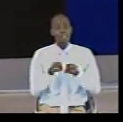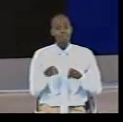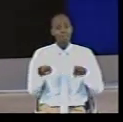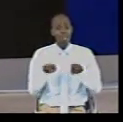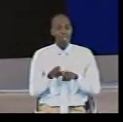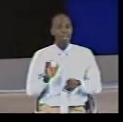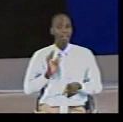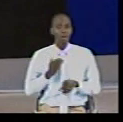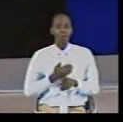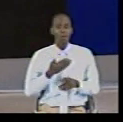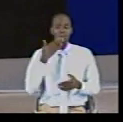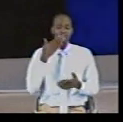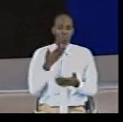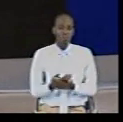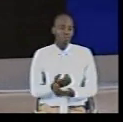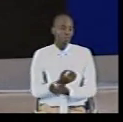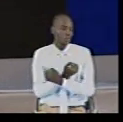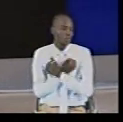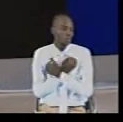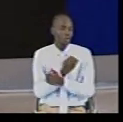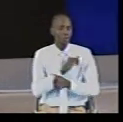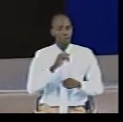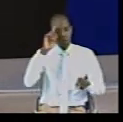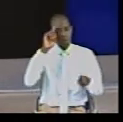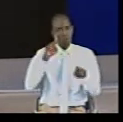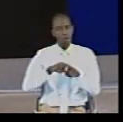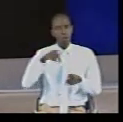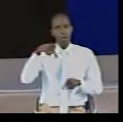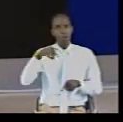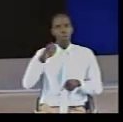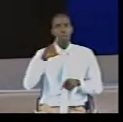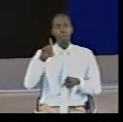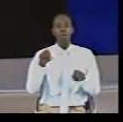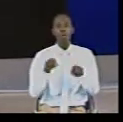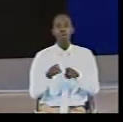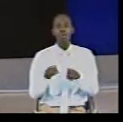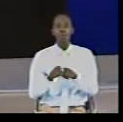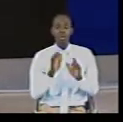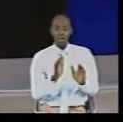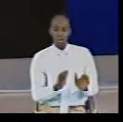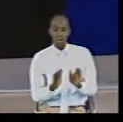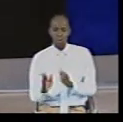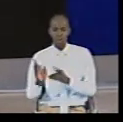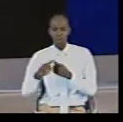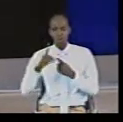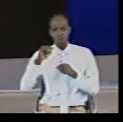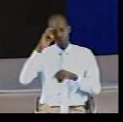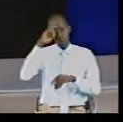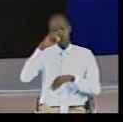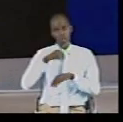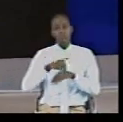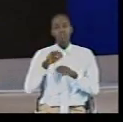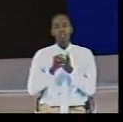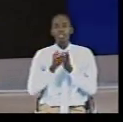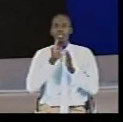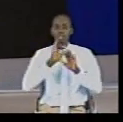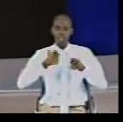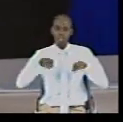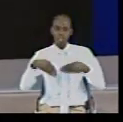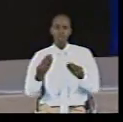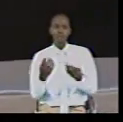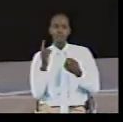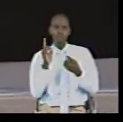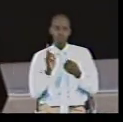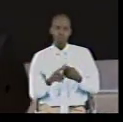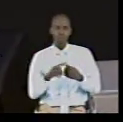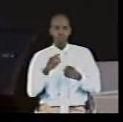beloved brother Paul, also according to the wisdom that is given unto him, as